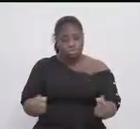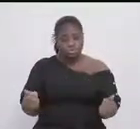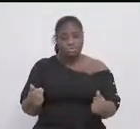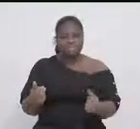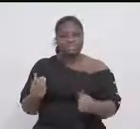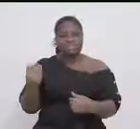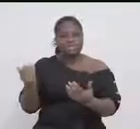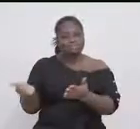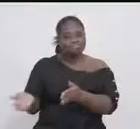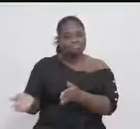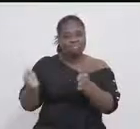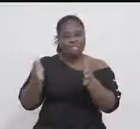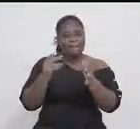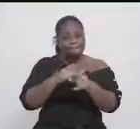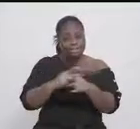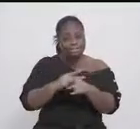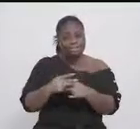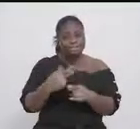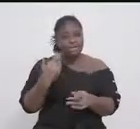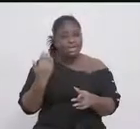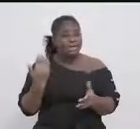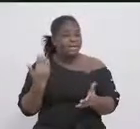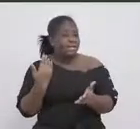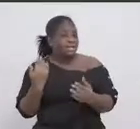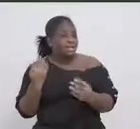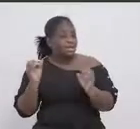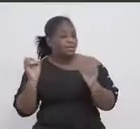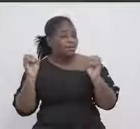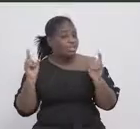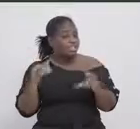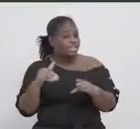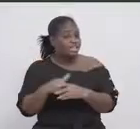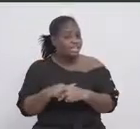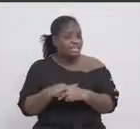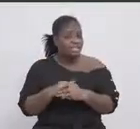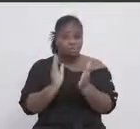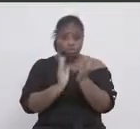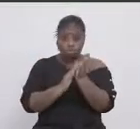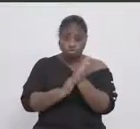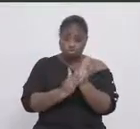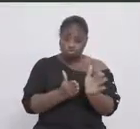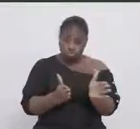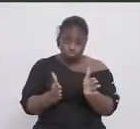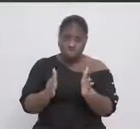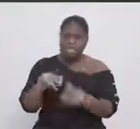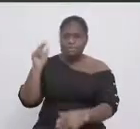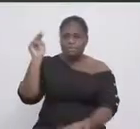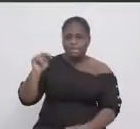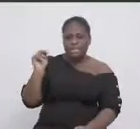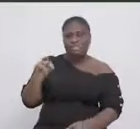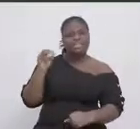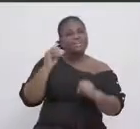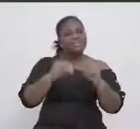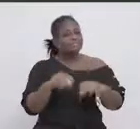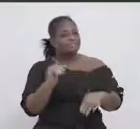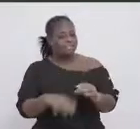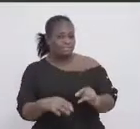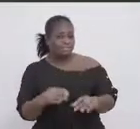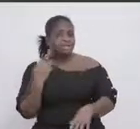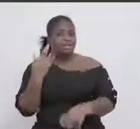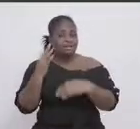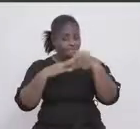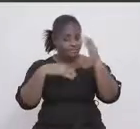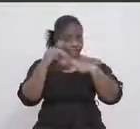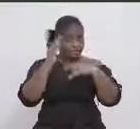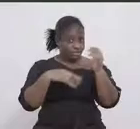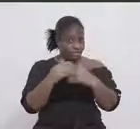we integrate practical tech education in our school system, we need investments in